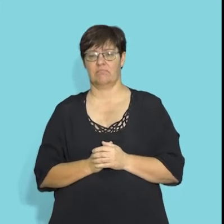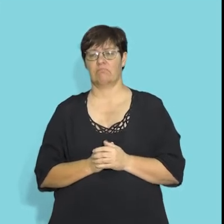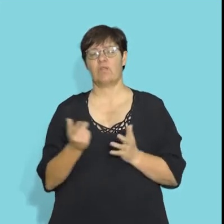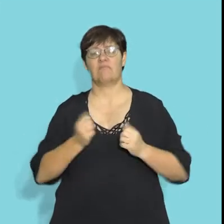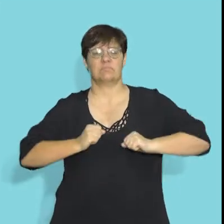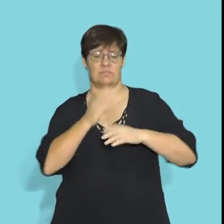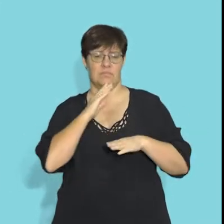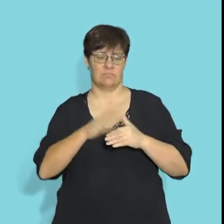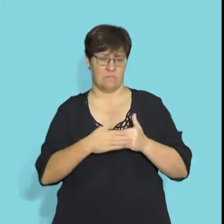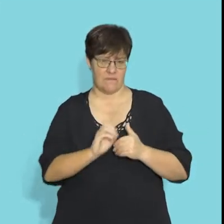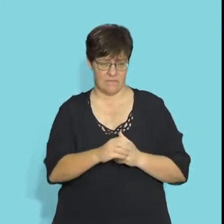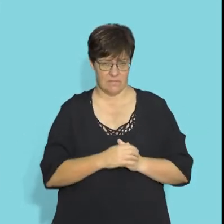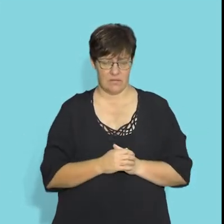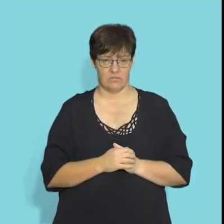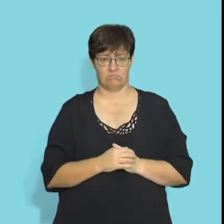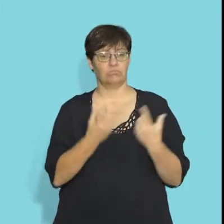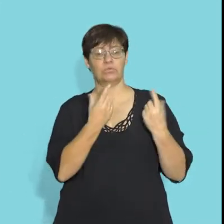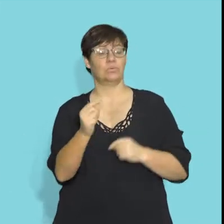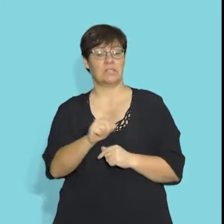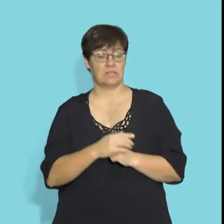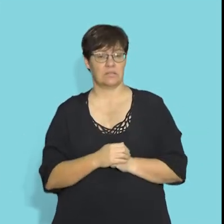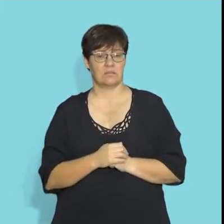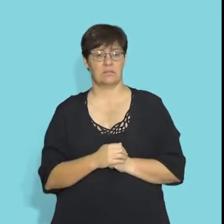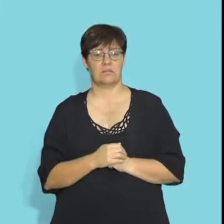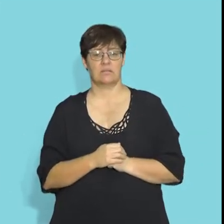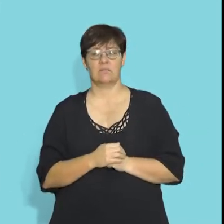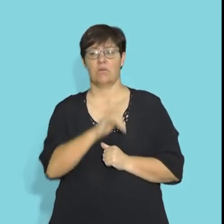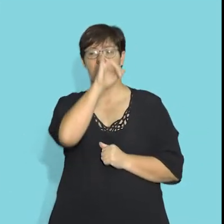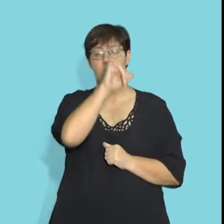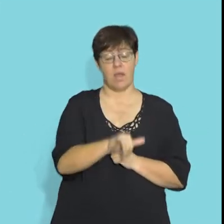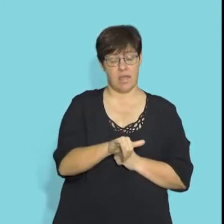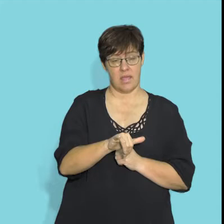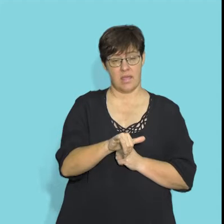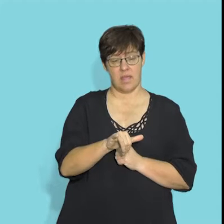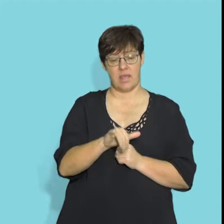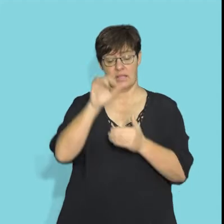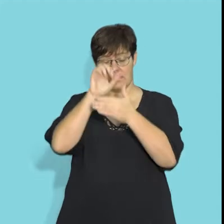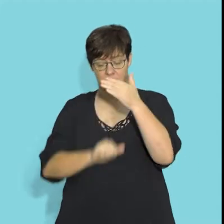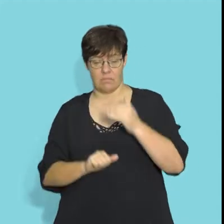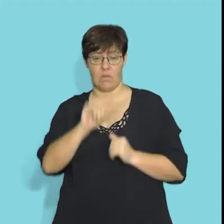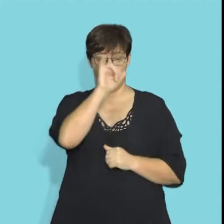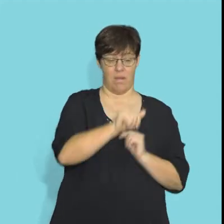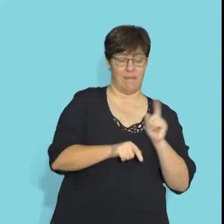more space. And what do we do here? We said I'm going to take the y value and subtract the y value.